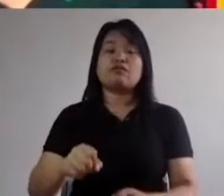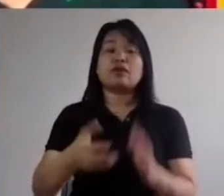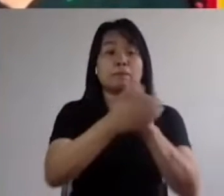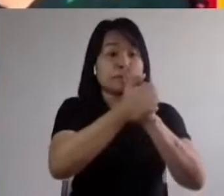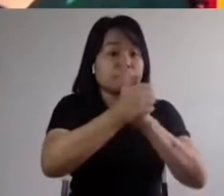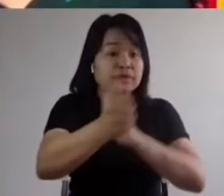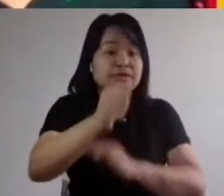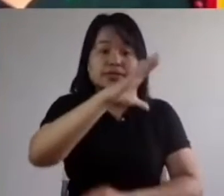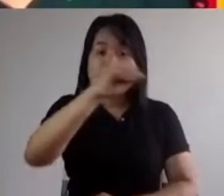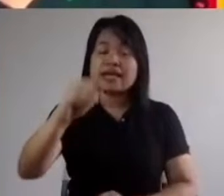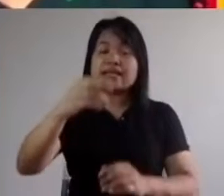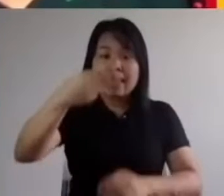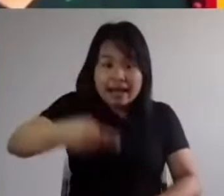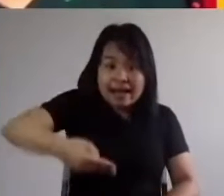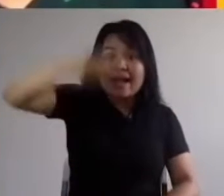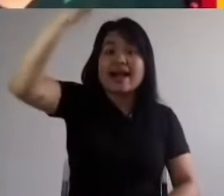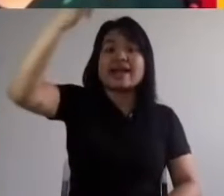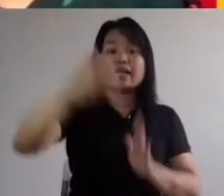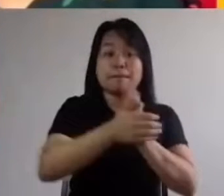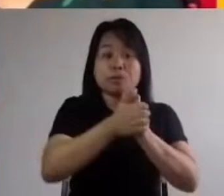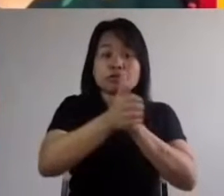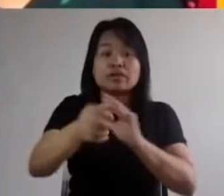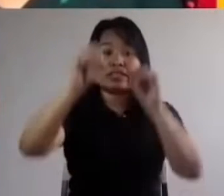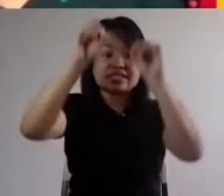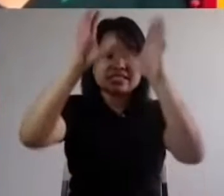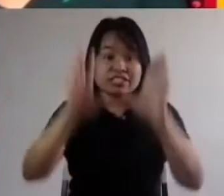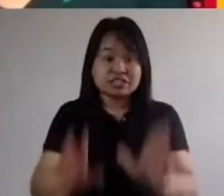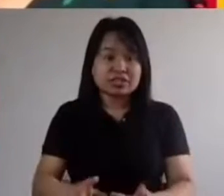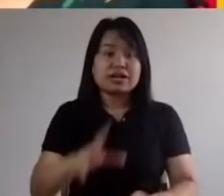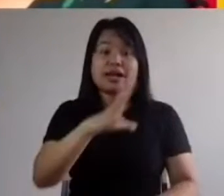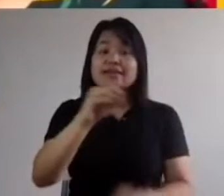teachers and teacher broadcasters.